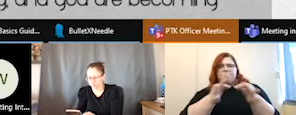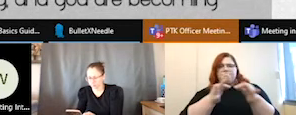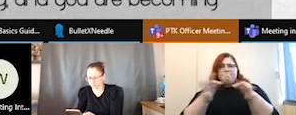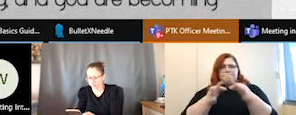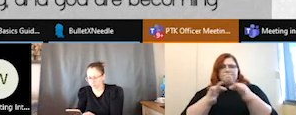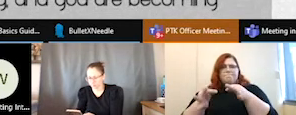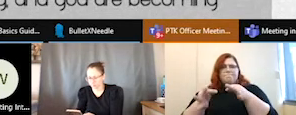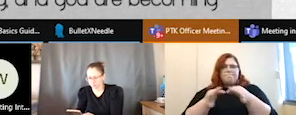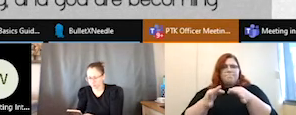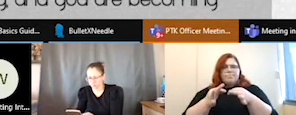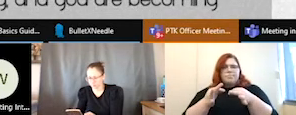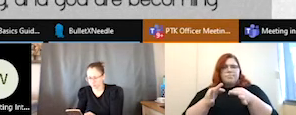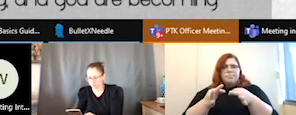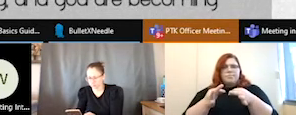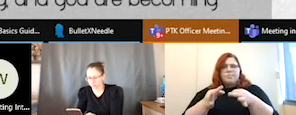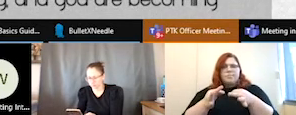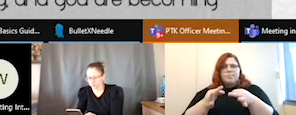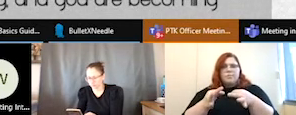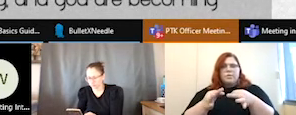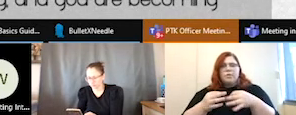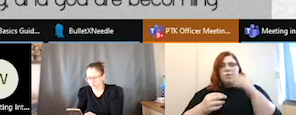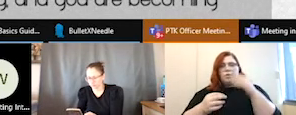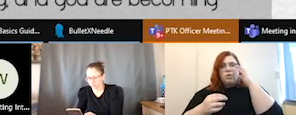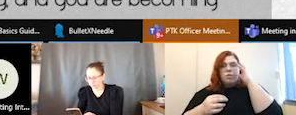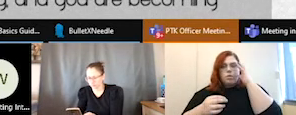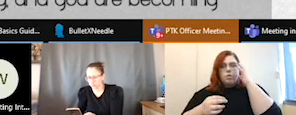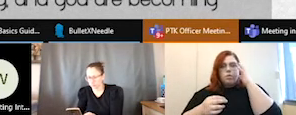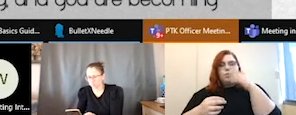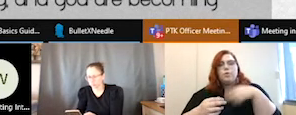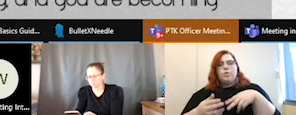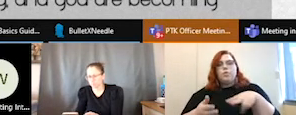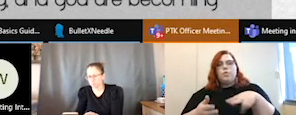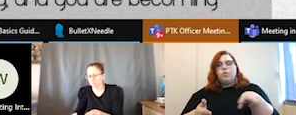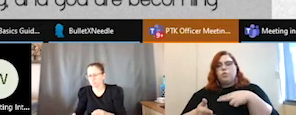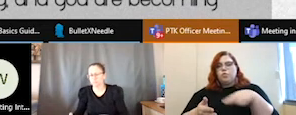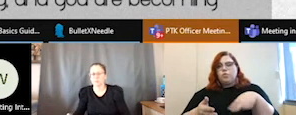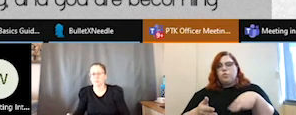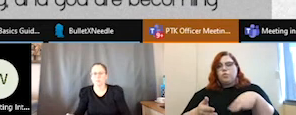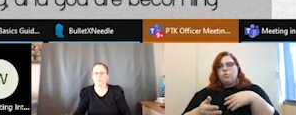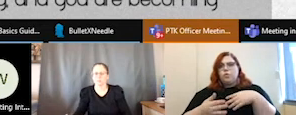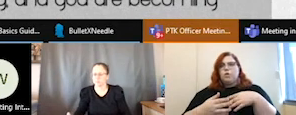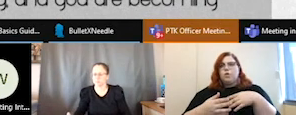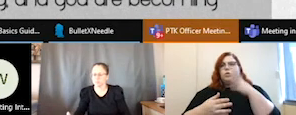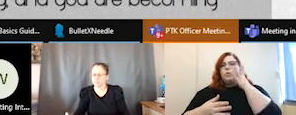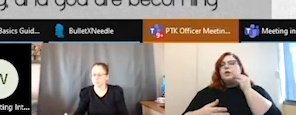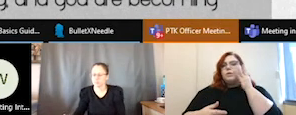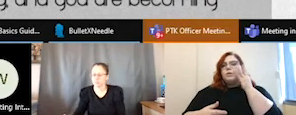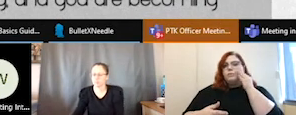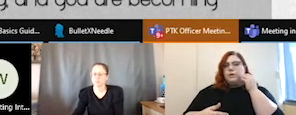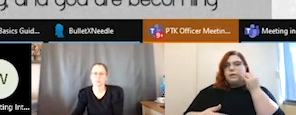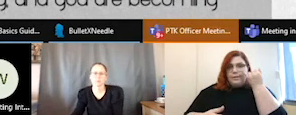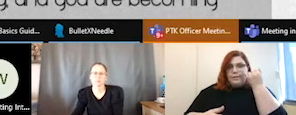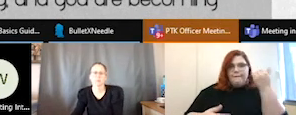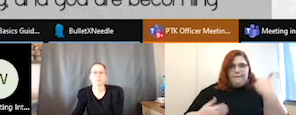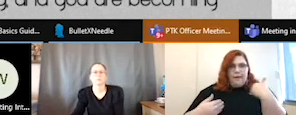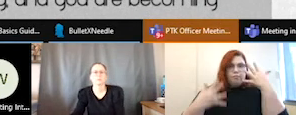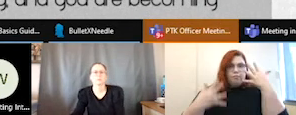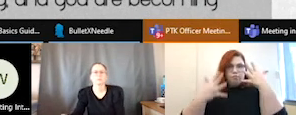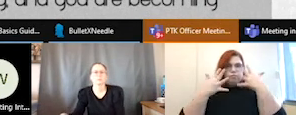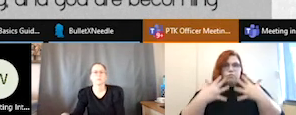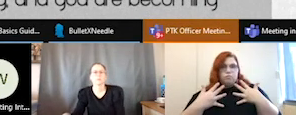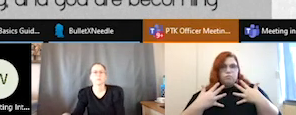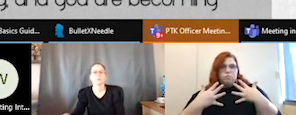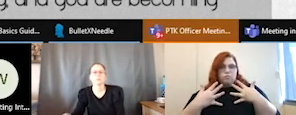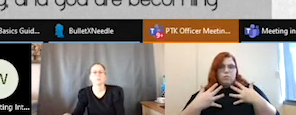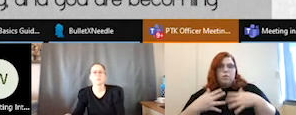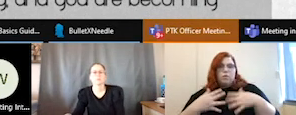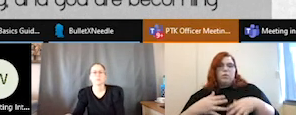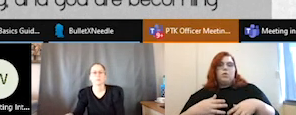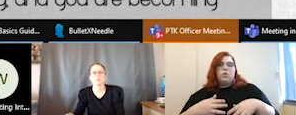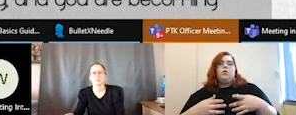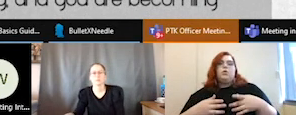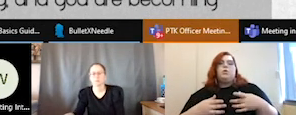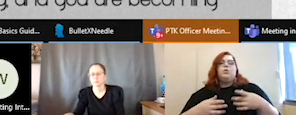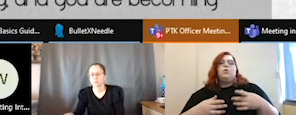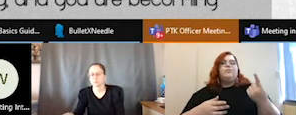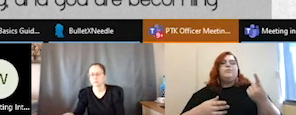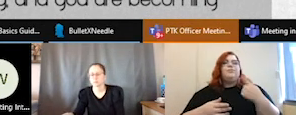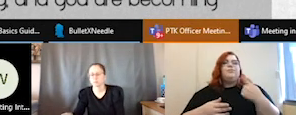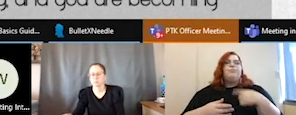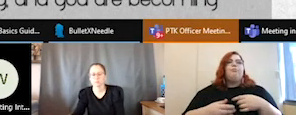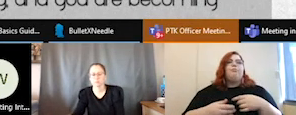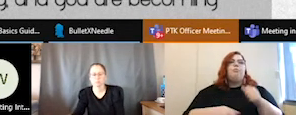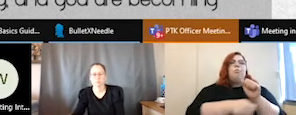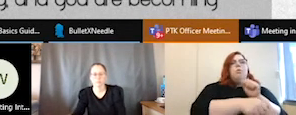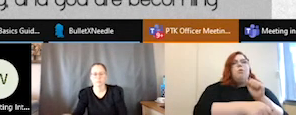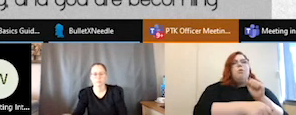the readers, would be hypothetically going through. So here we have, you spent several hours at work the past week or so, you found your